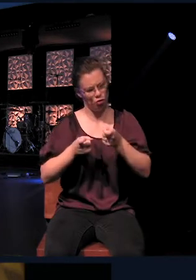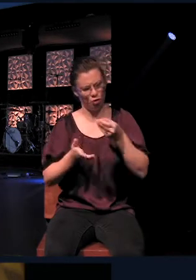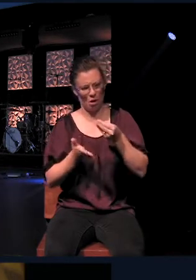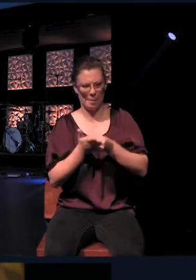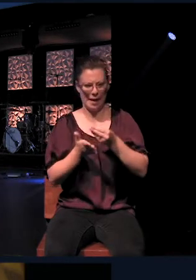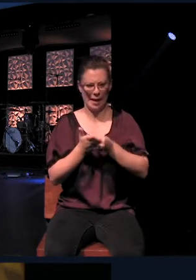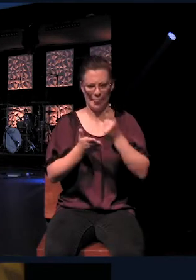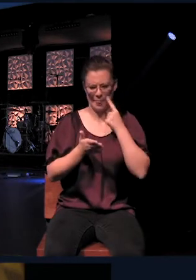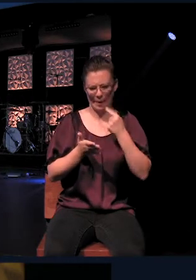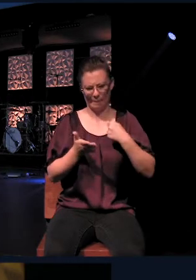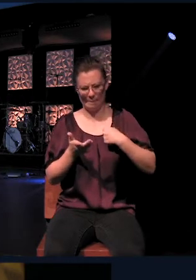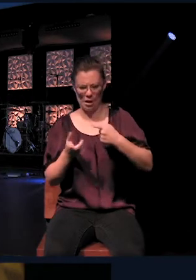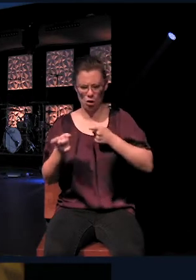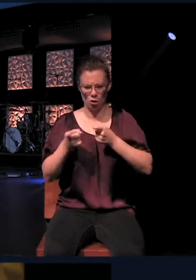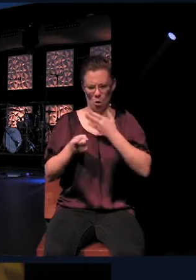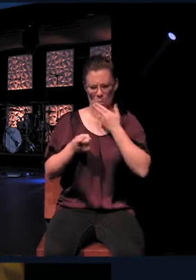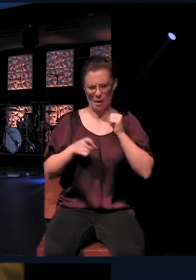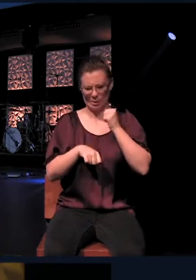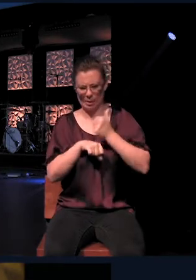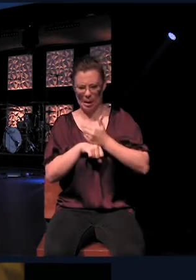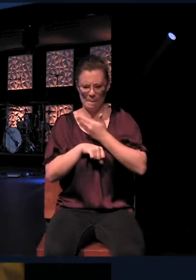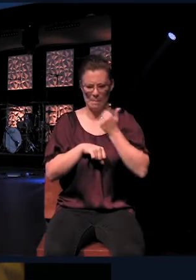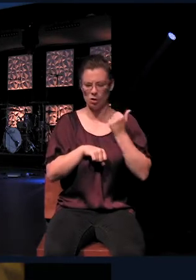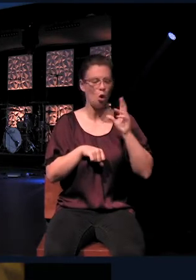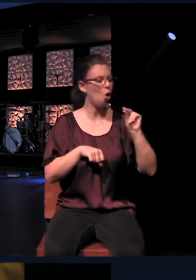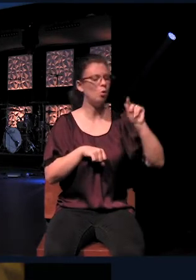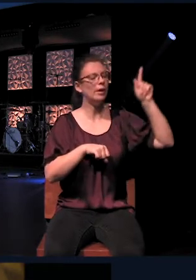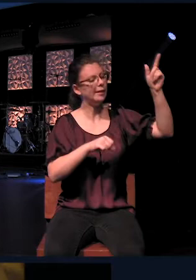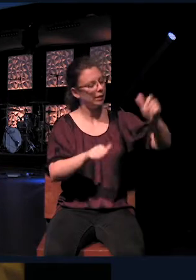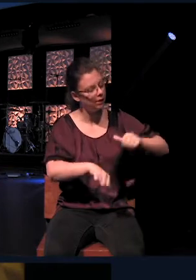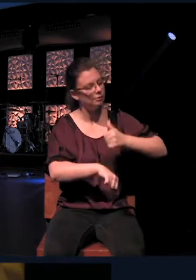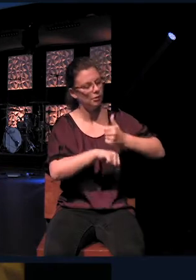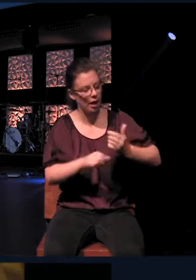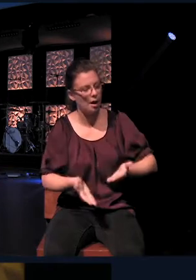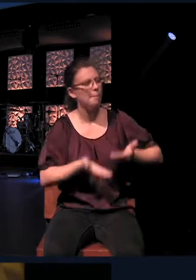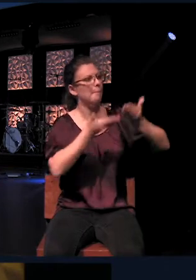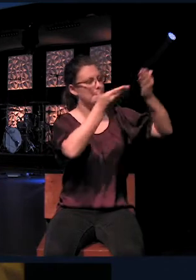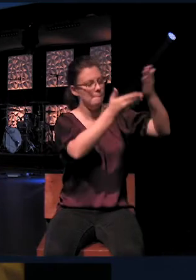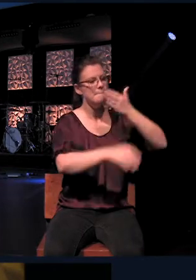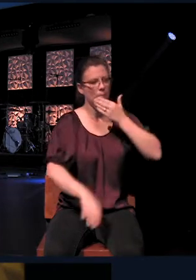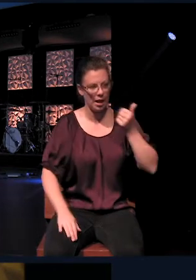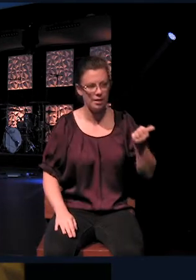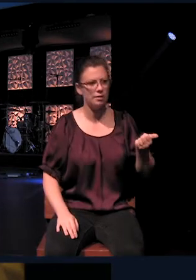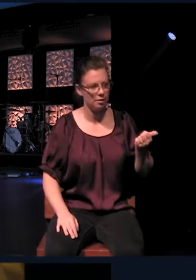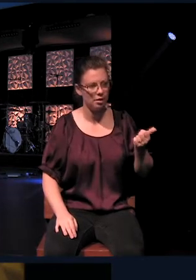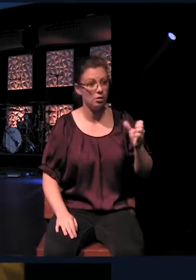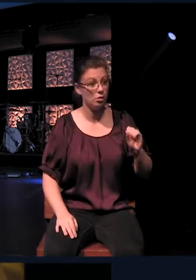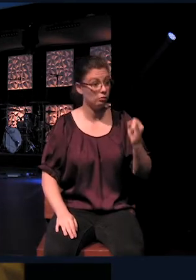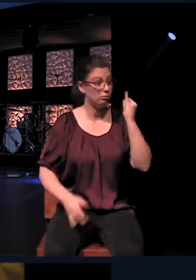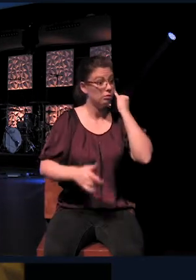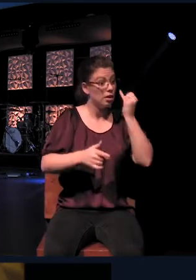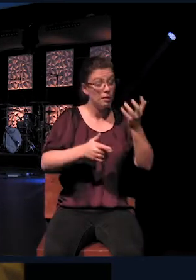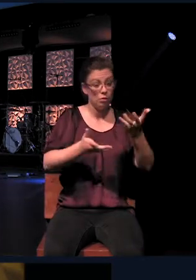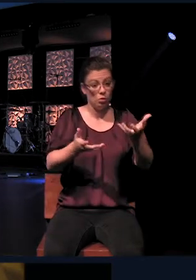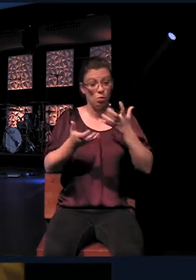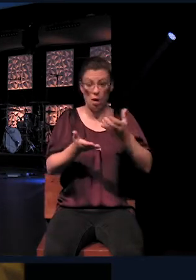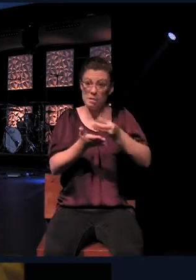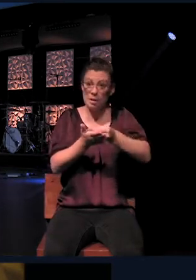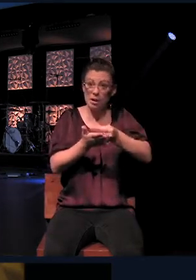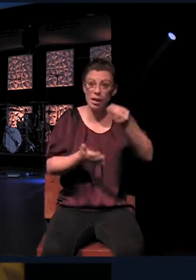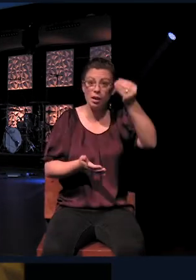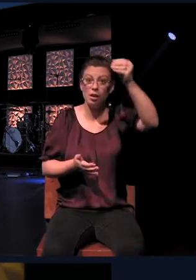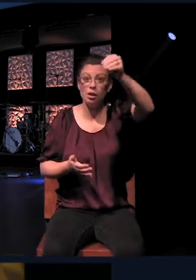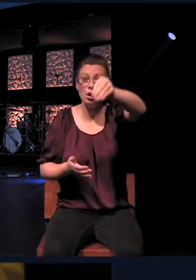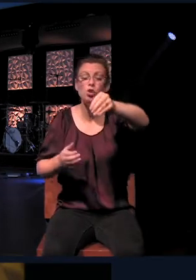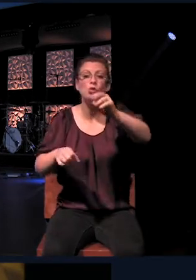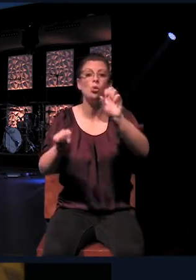giving. You can give online. You can give text to give. Or if you're here in the house, you can give in the boxes. They're located at